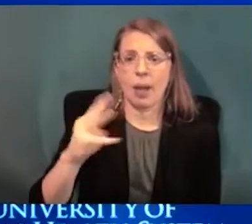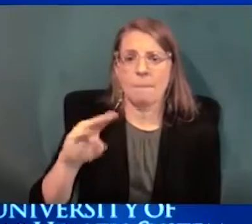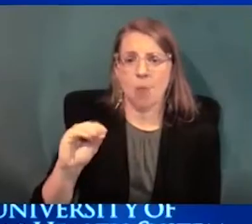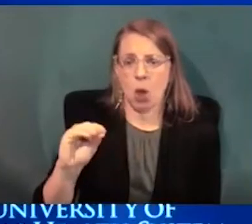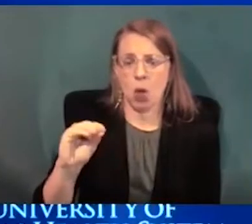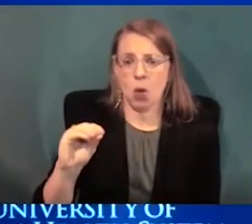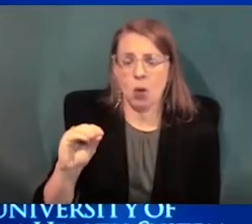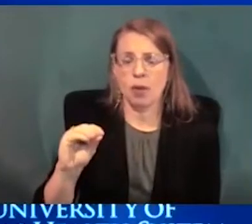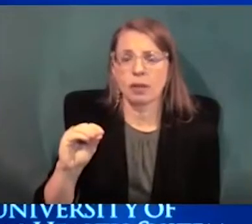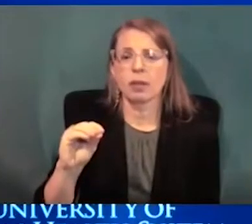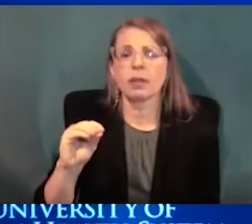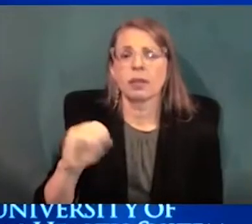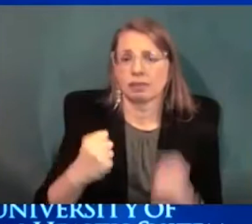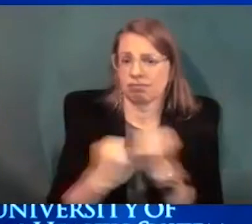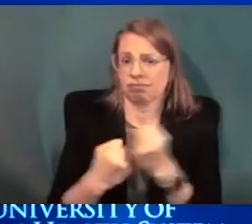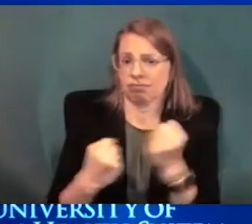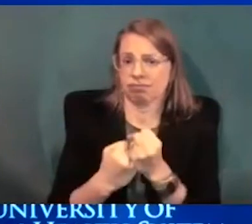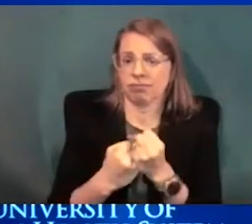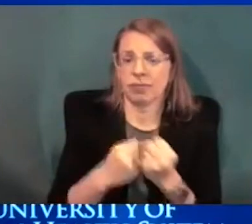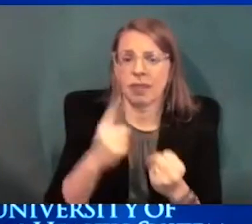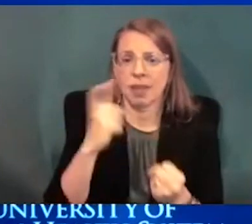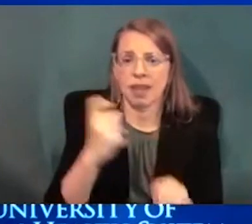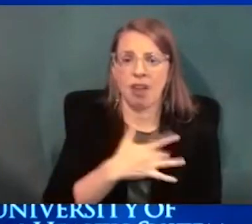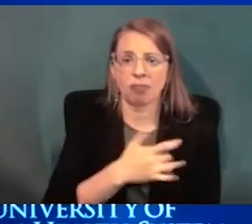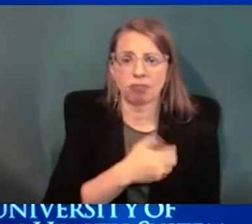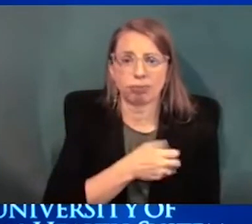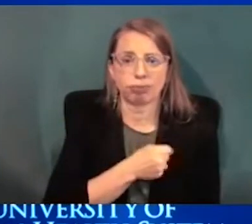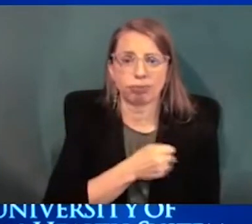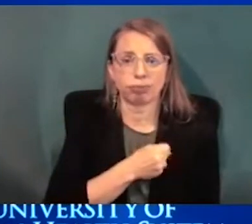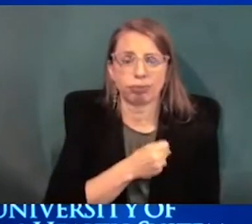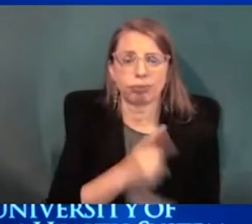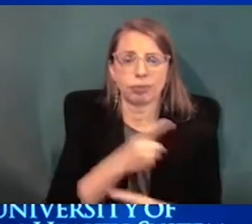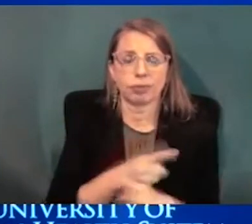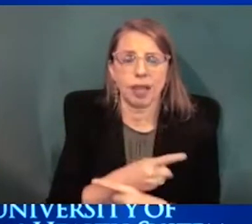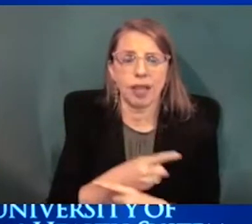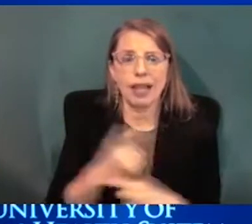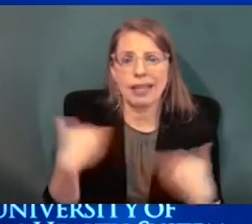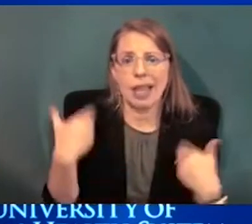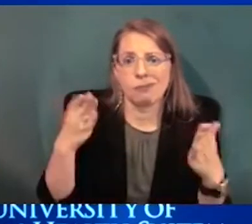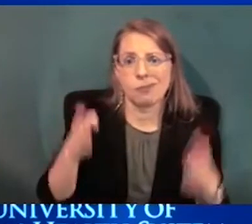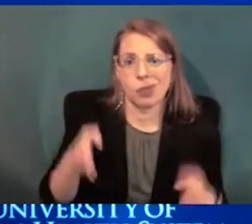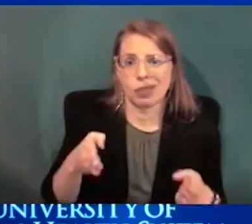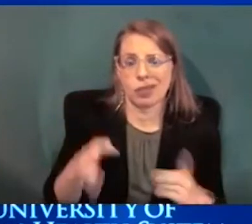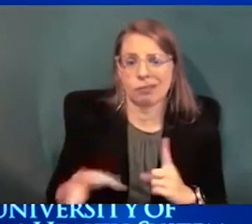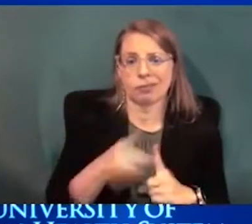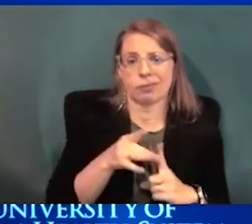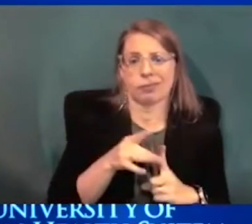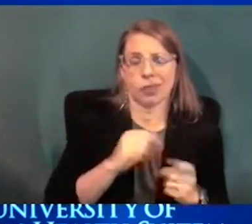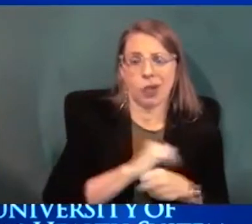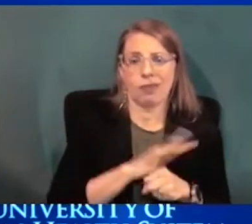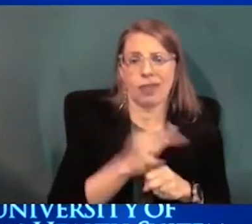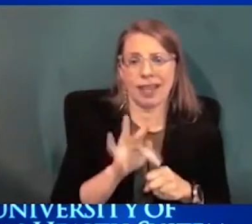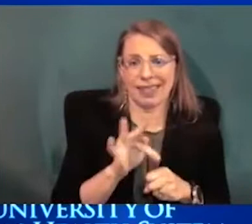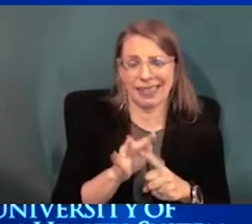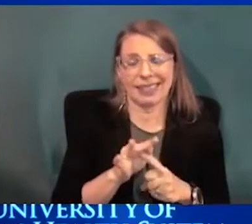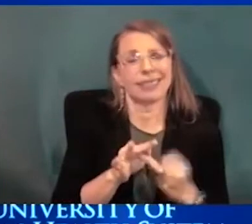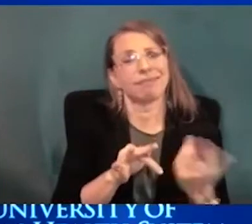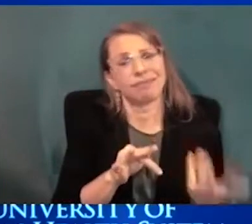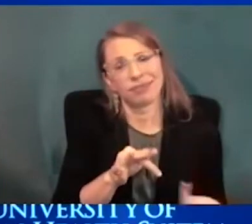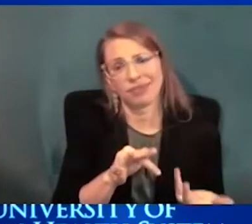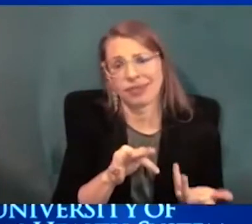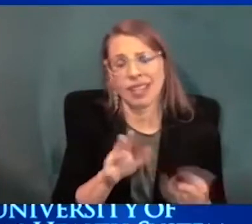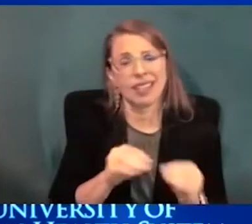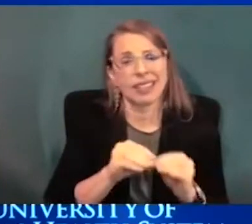enough, who was a younger person who had not been vaccinated and got COVID-19. COVID-19 is still out there. It's not gone. The